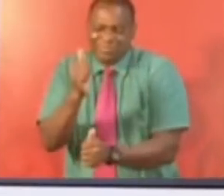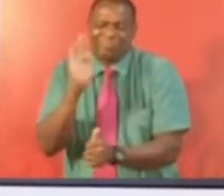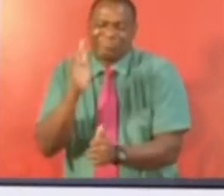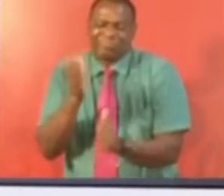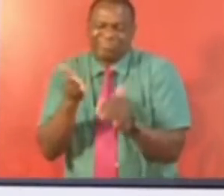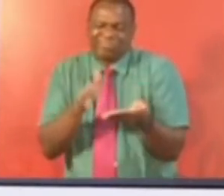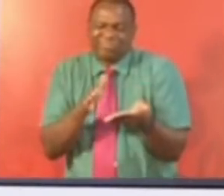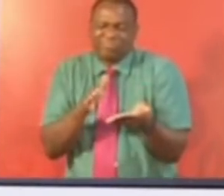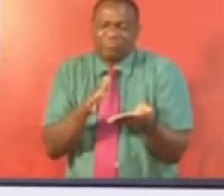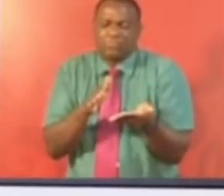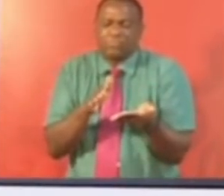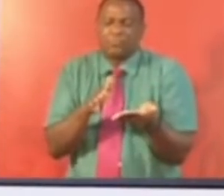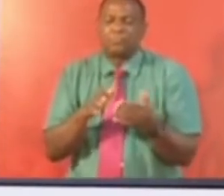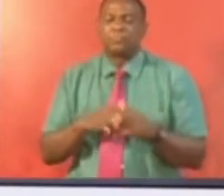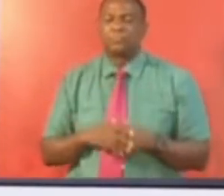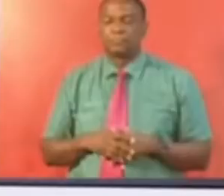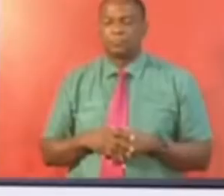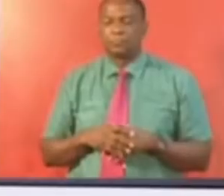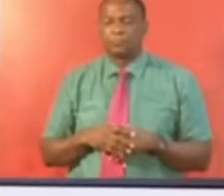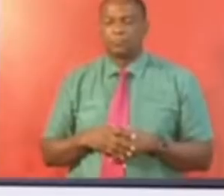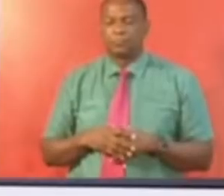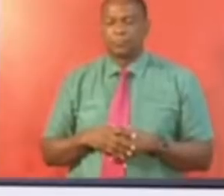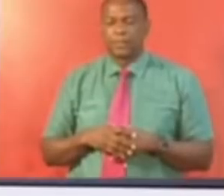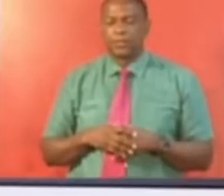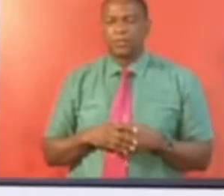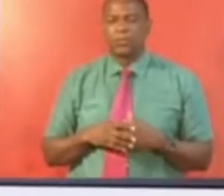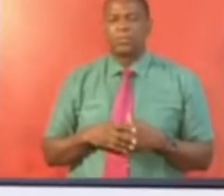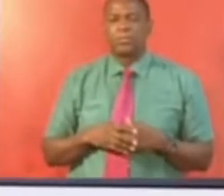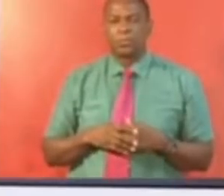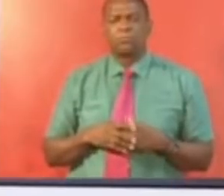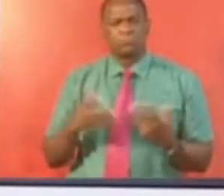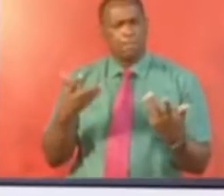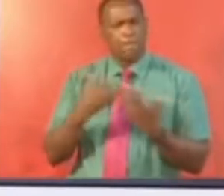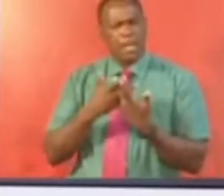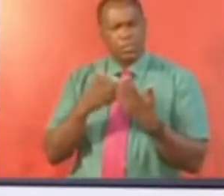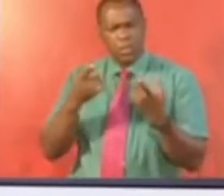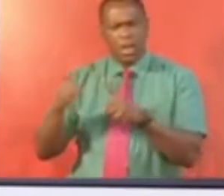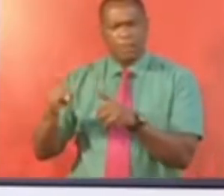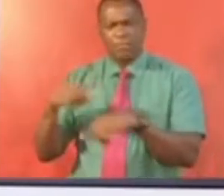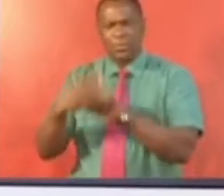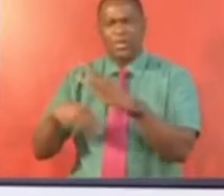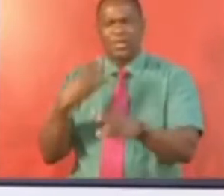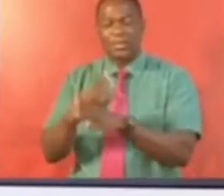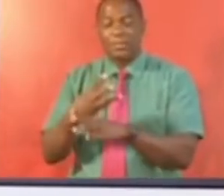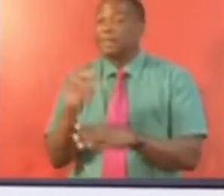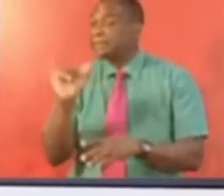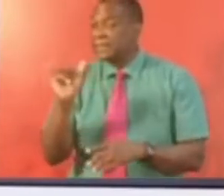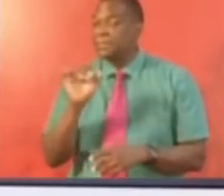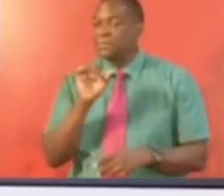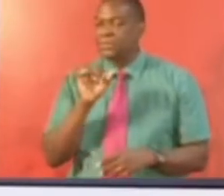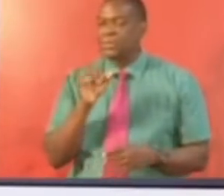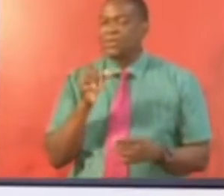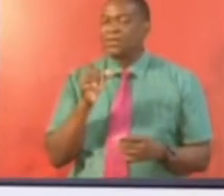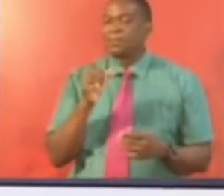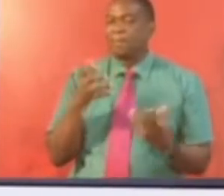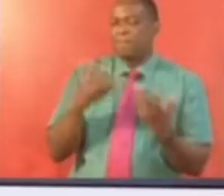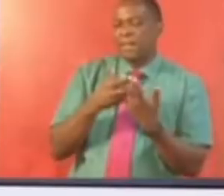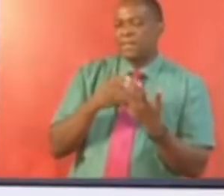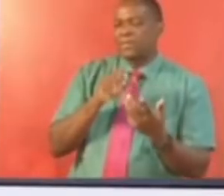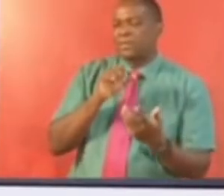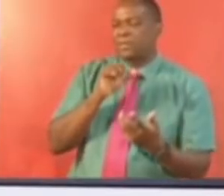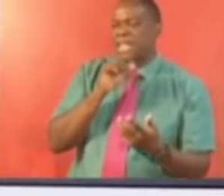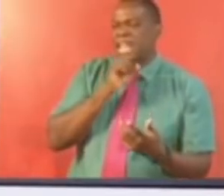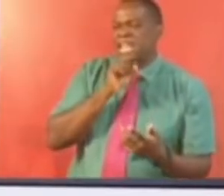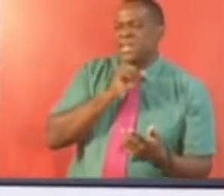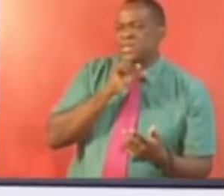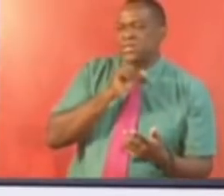cancer, and the like. So it has been aligning, and it has been aligning in terms of age as well. A number of the deaths occurring in persons over